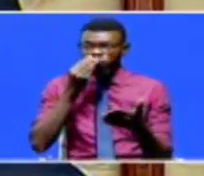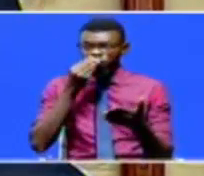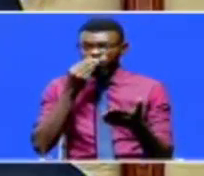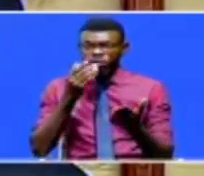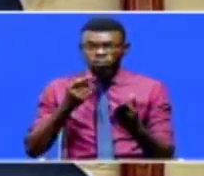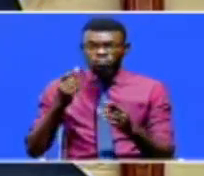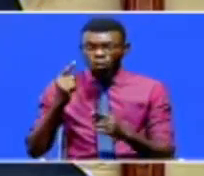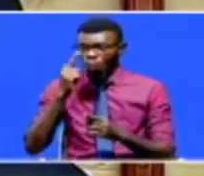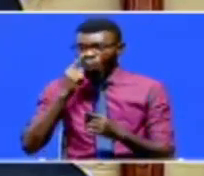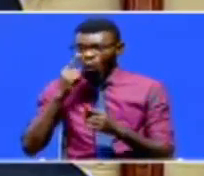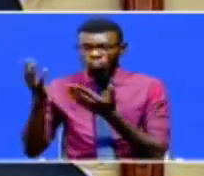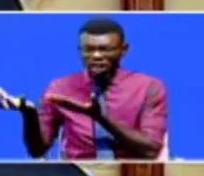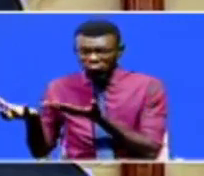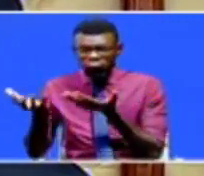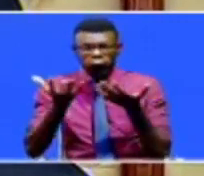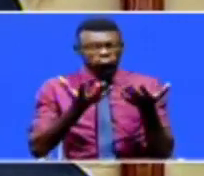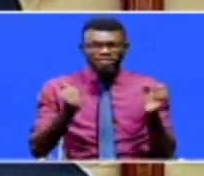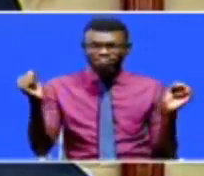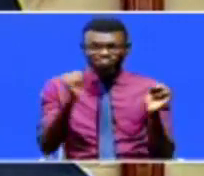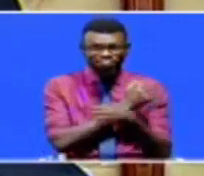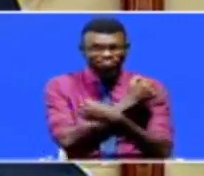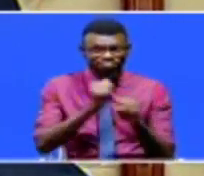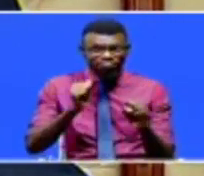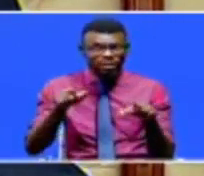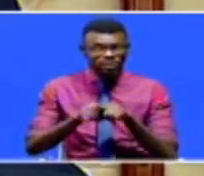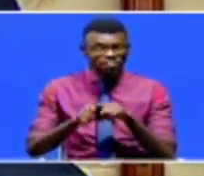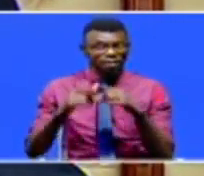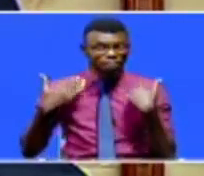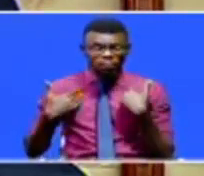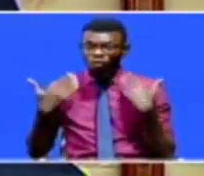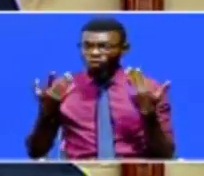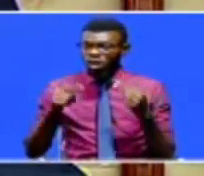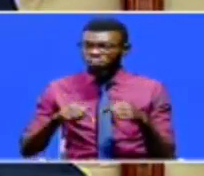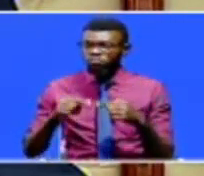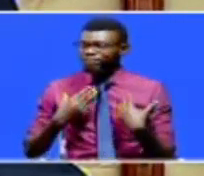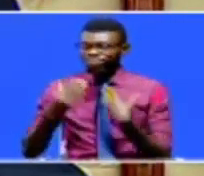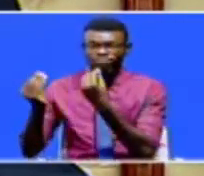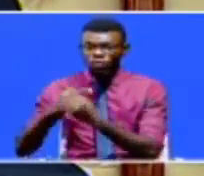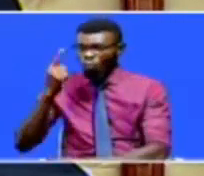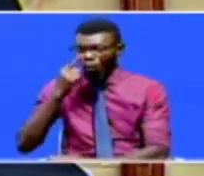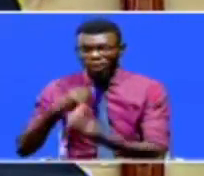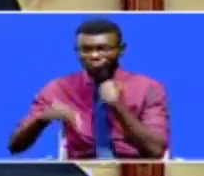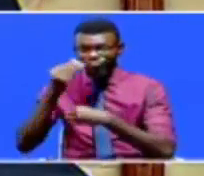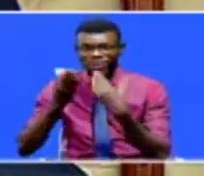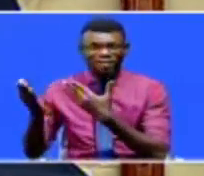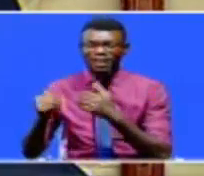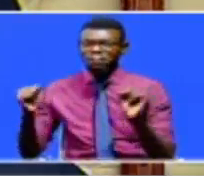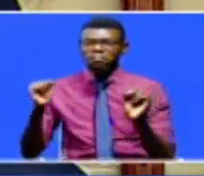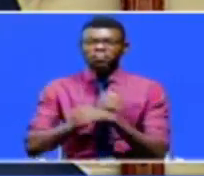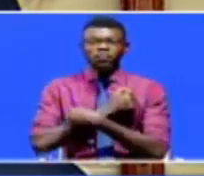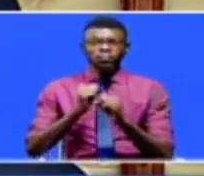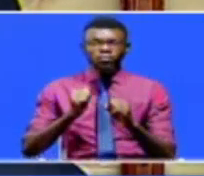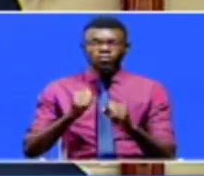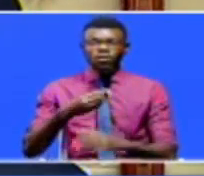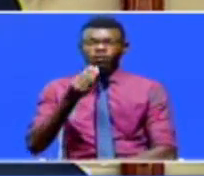home. And of course, not many Kenyans could be able to afford to go home to have their meals. Food is a basic